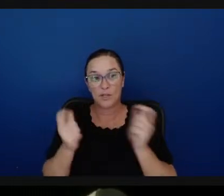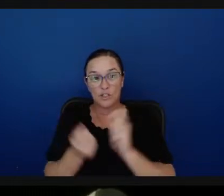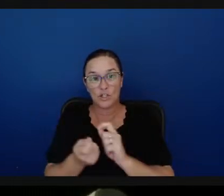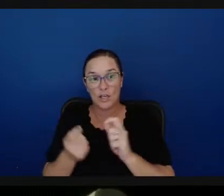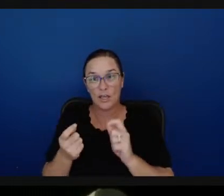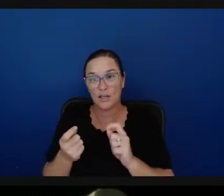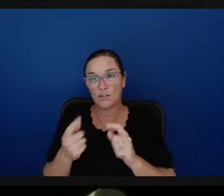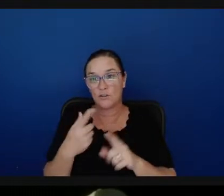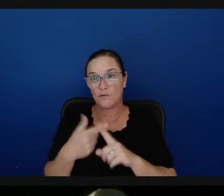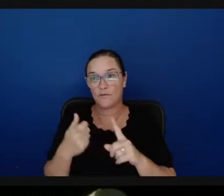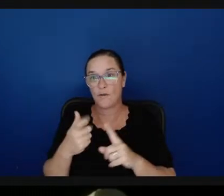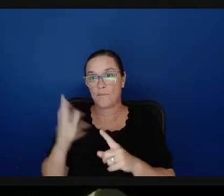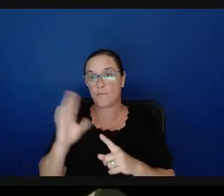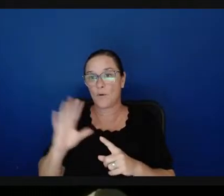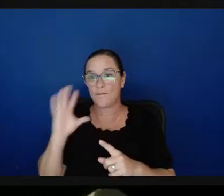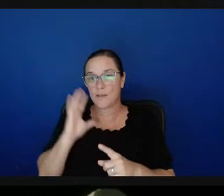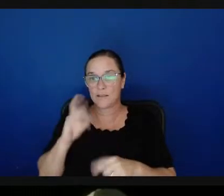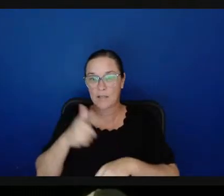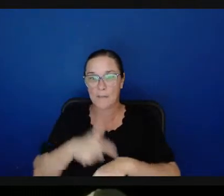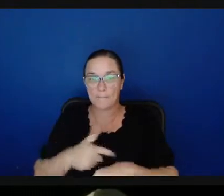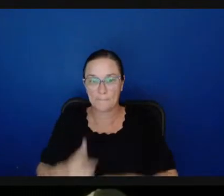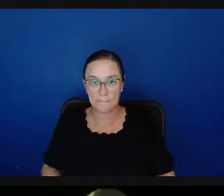from the previous ones.